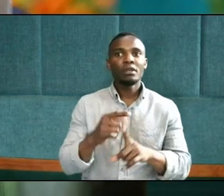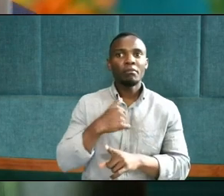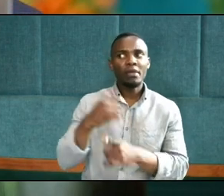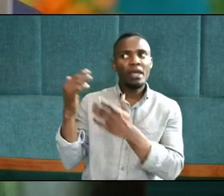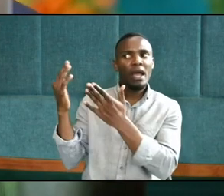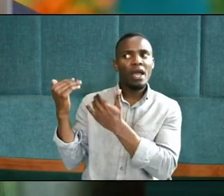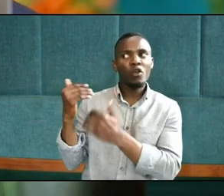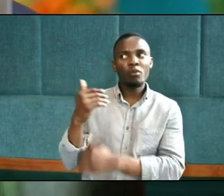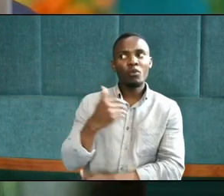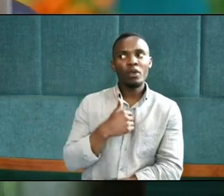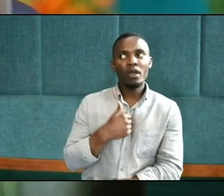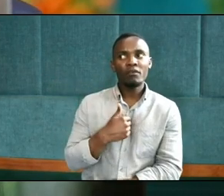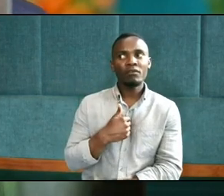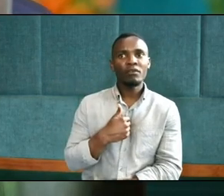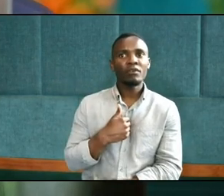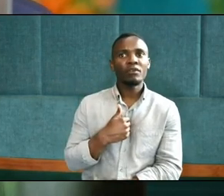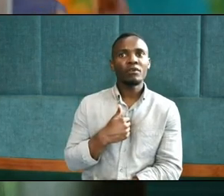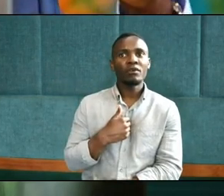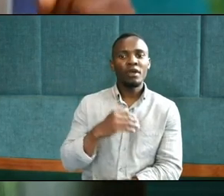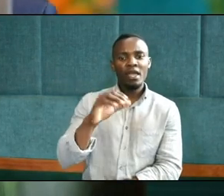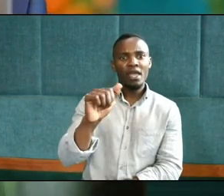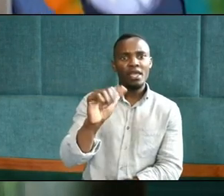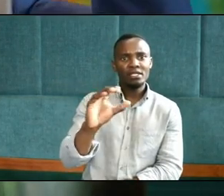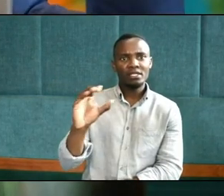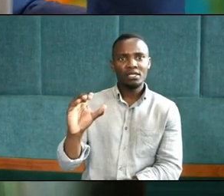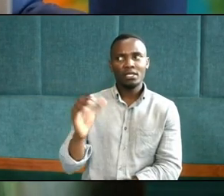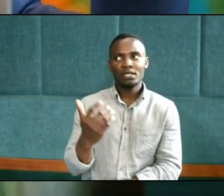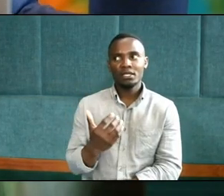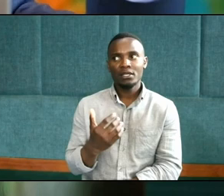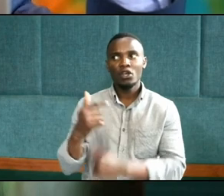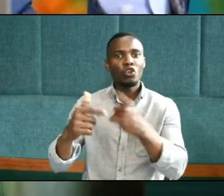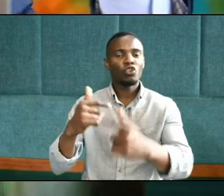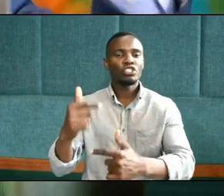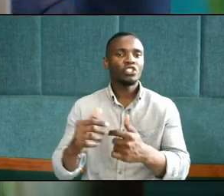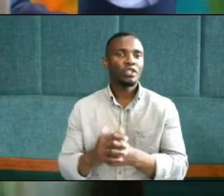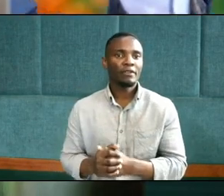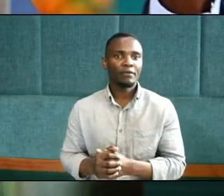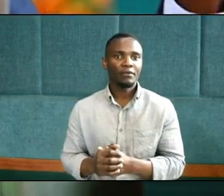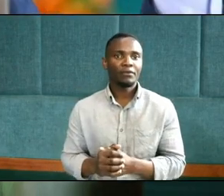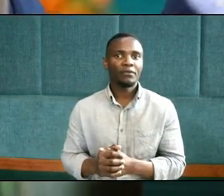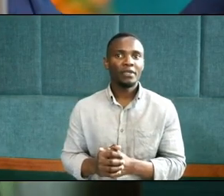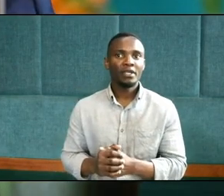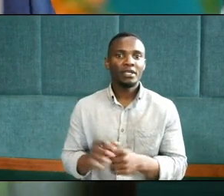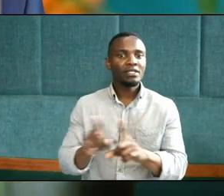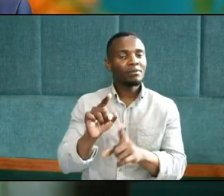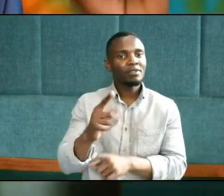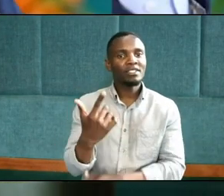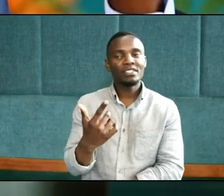ACC, is it going on? You people are mbele, 001, hallelujah. 01 Church,